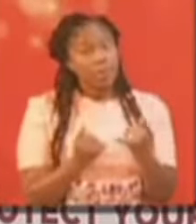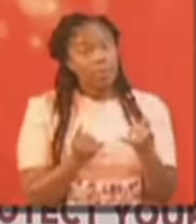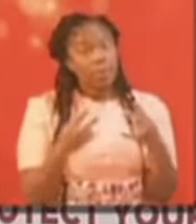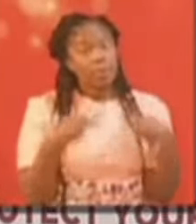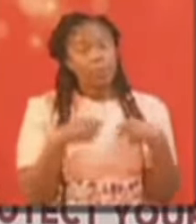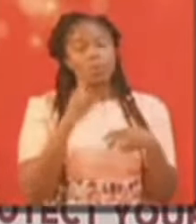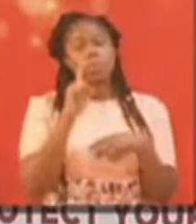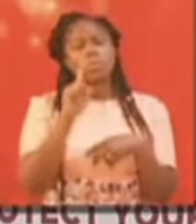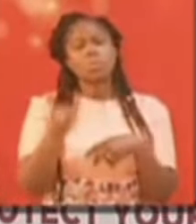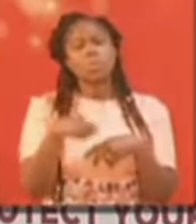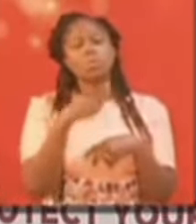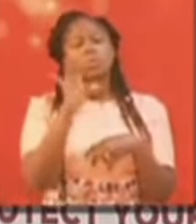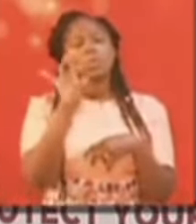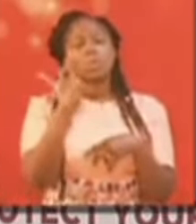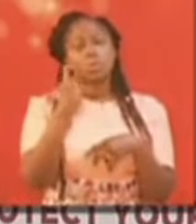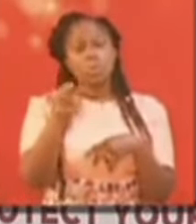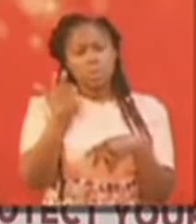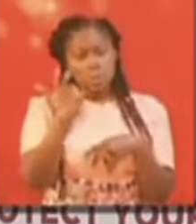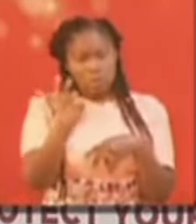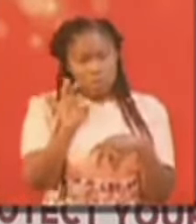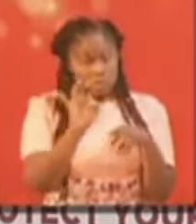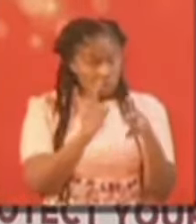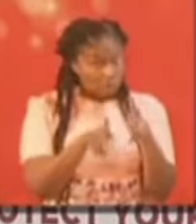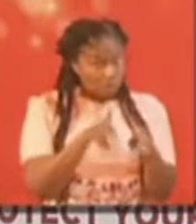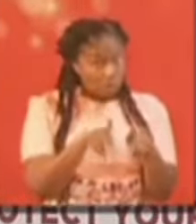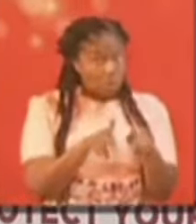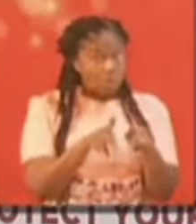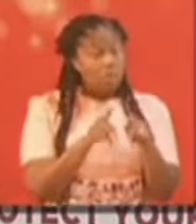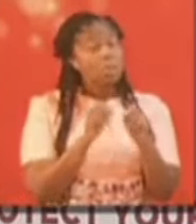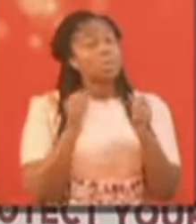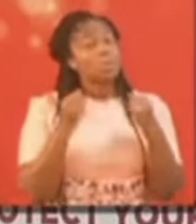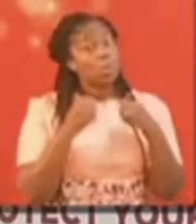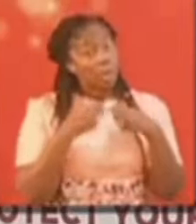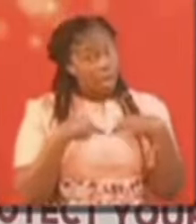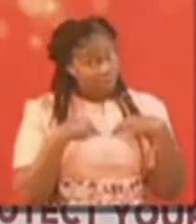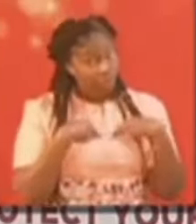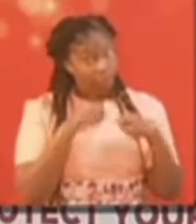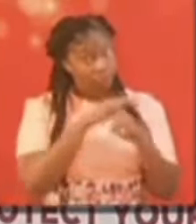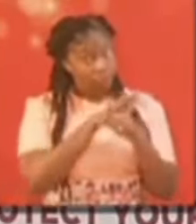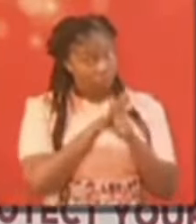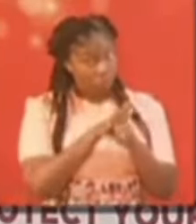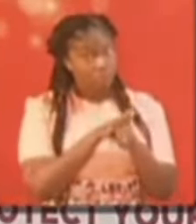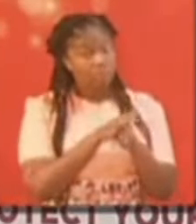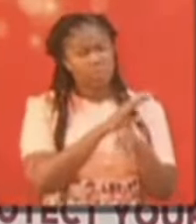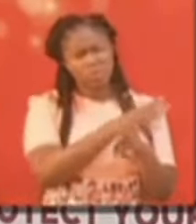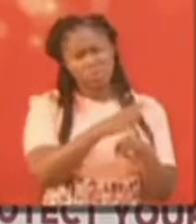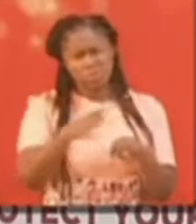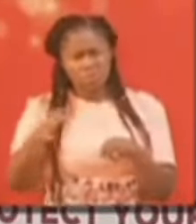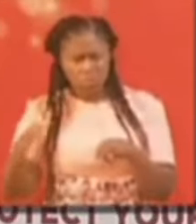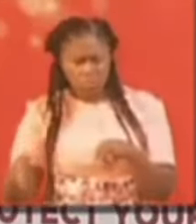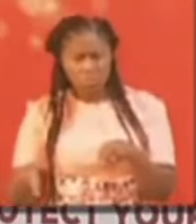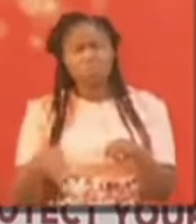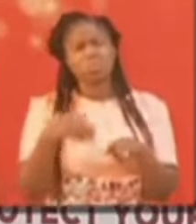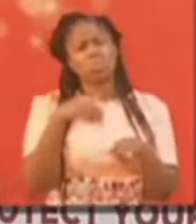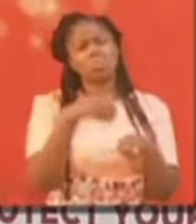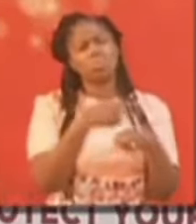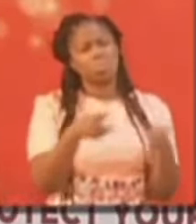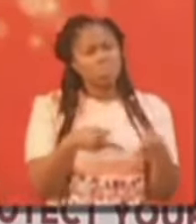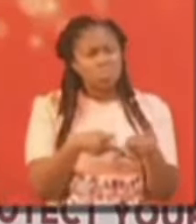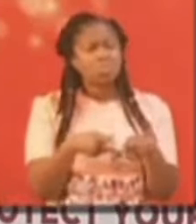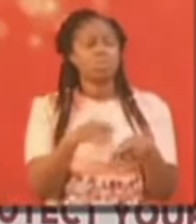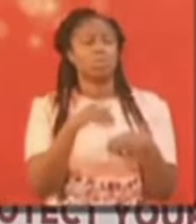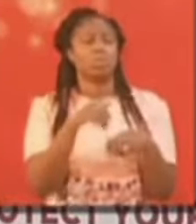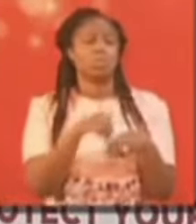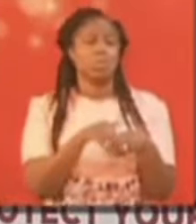1,829 cases considered active in the various part of the healthcare system, whether it is